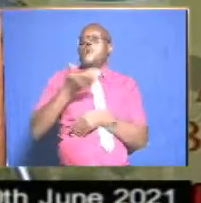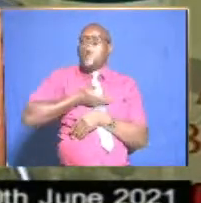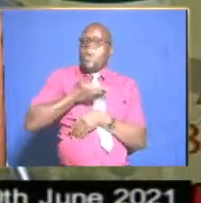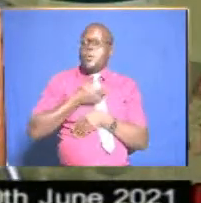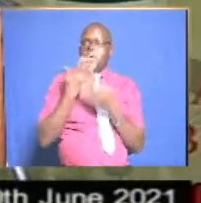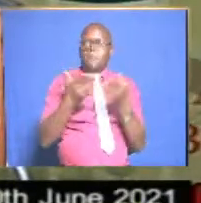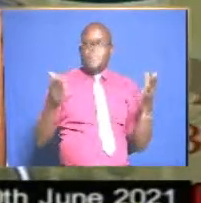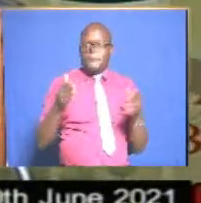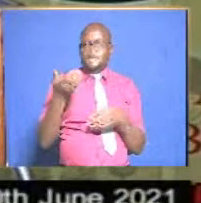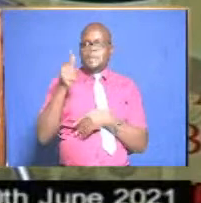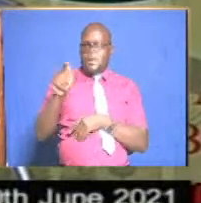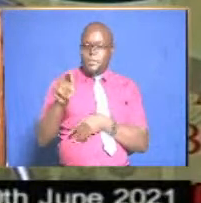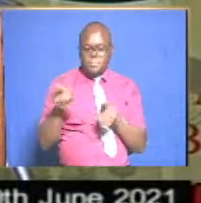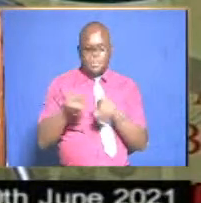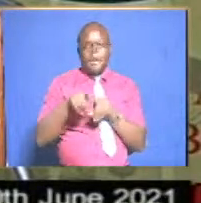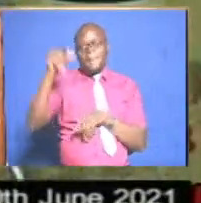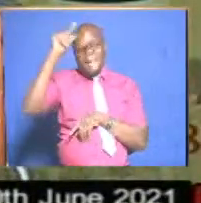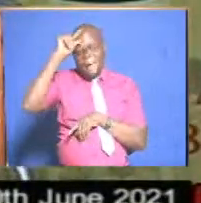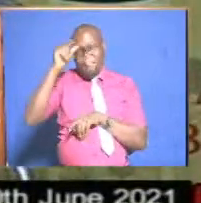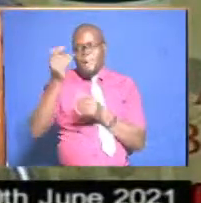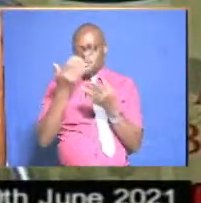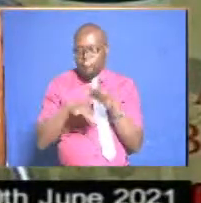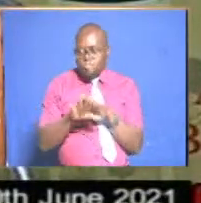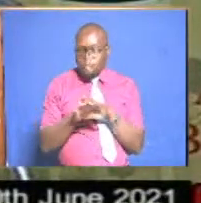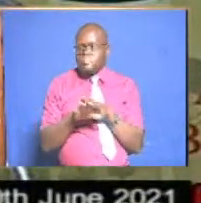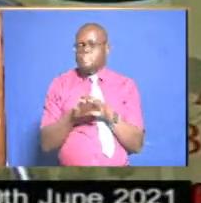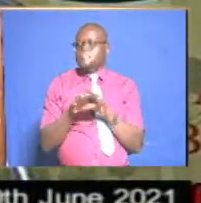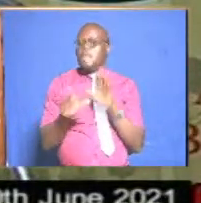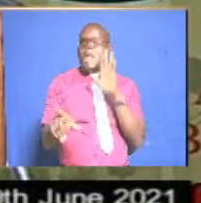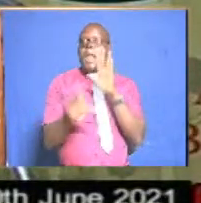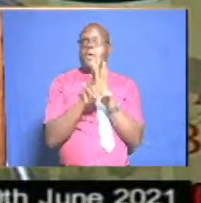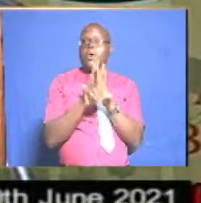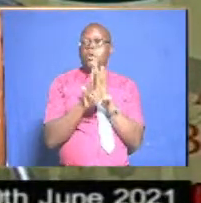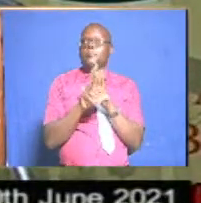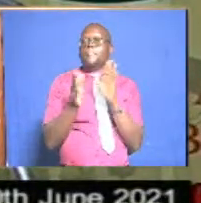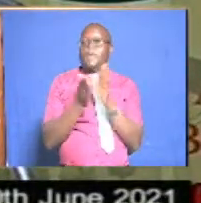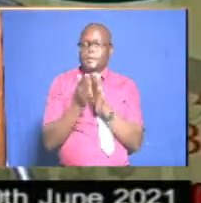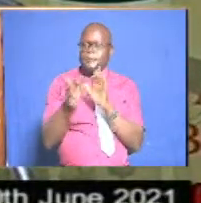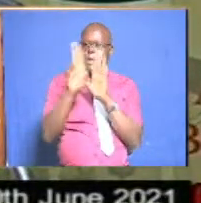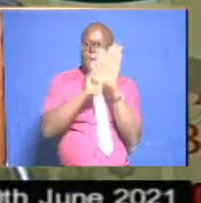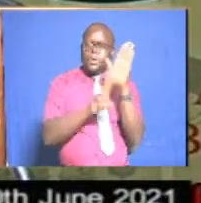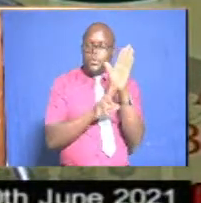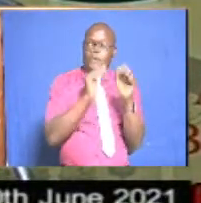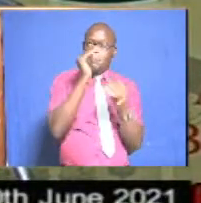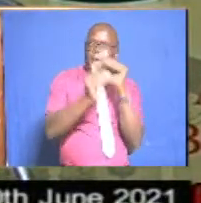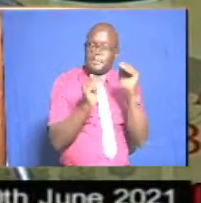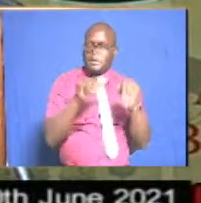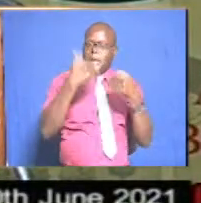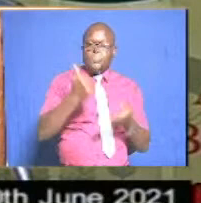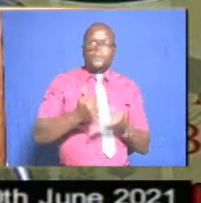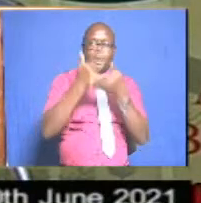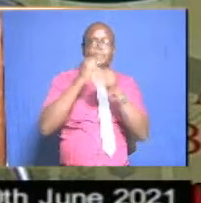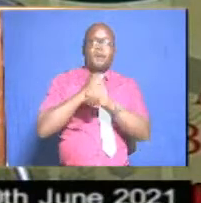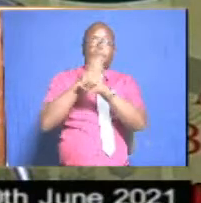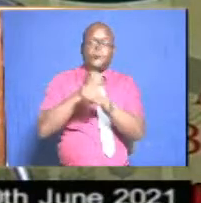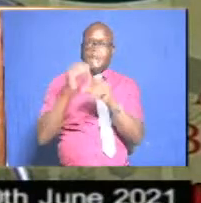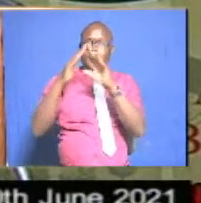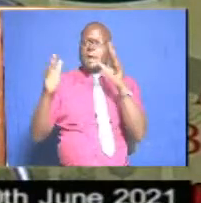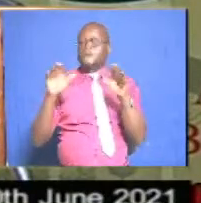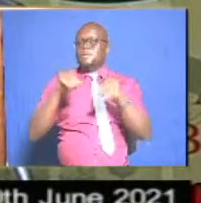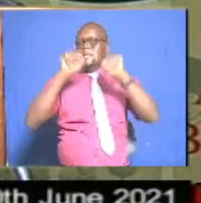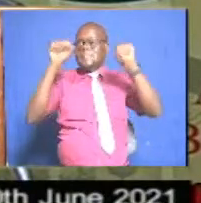government is also in the process of streamlining and simplifying the legal and regulatory process governing the housing sector and providing